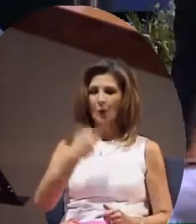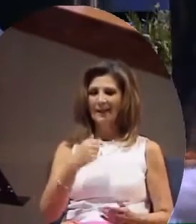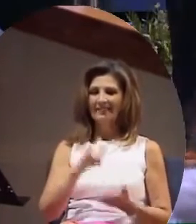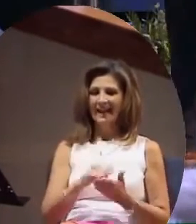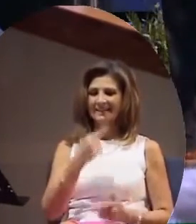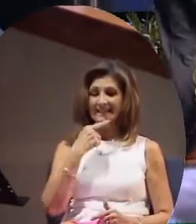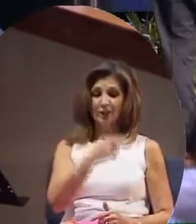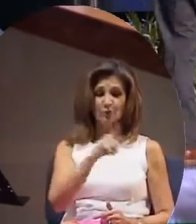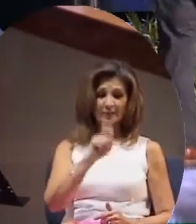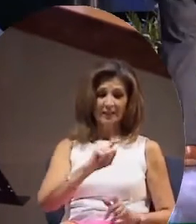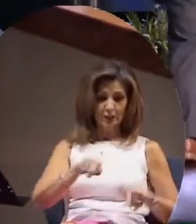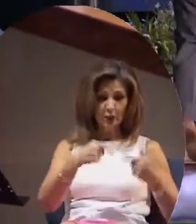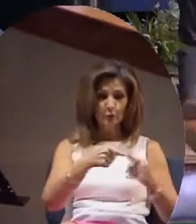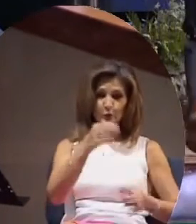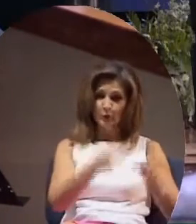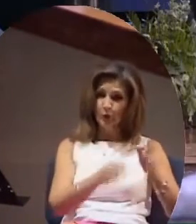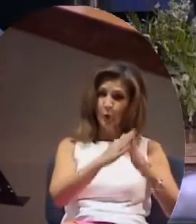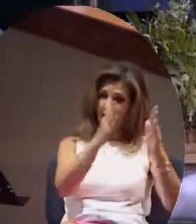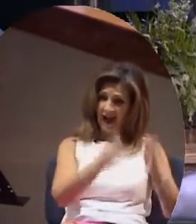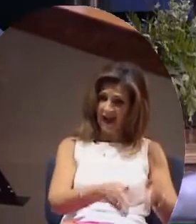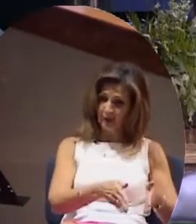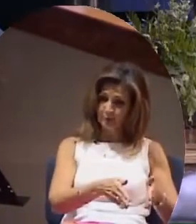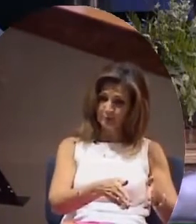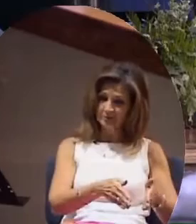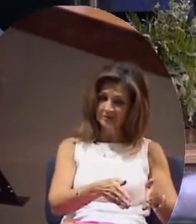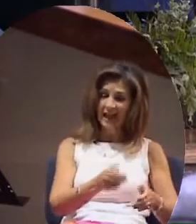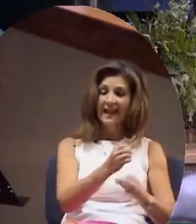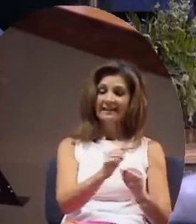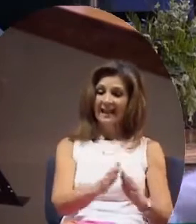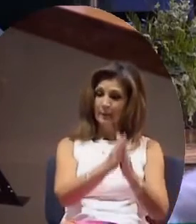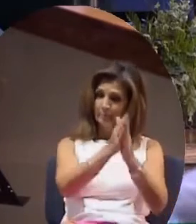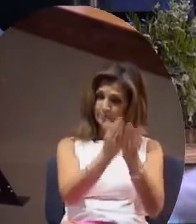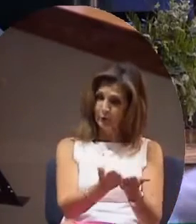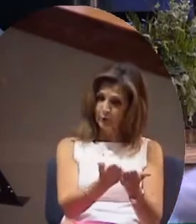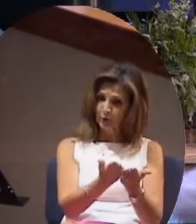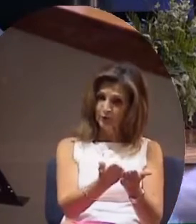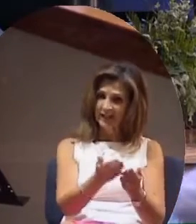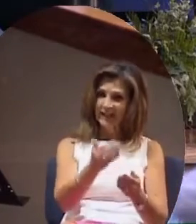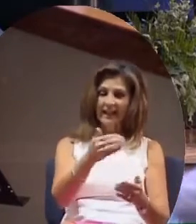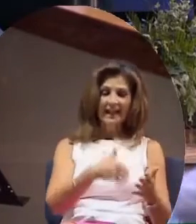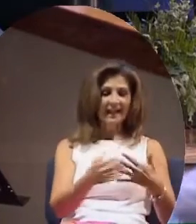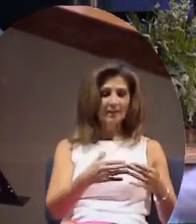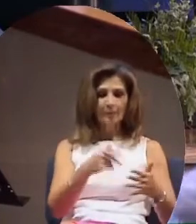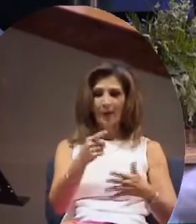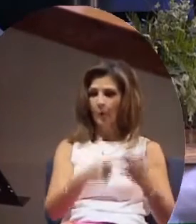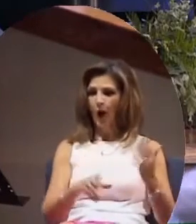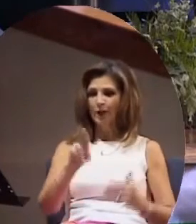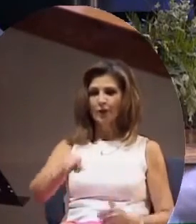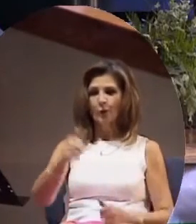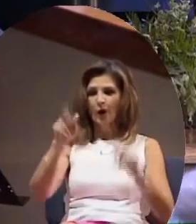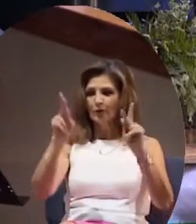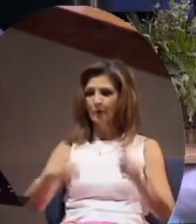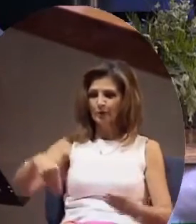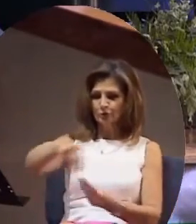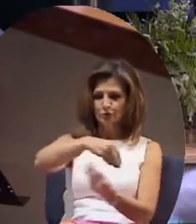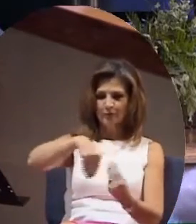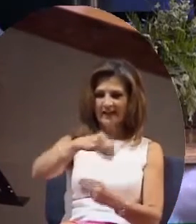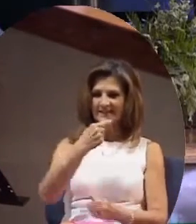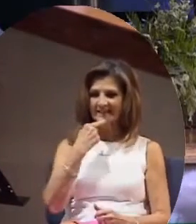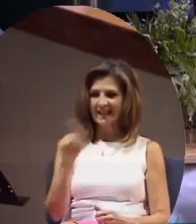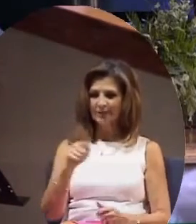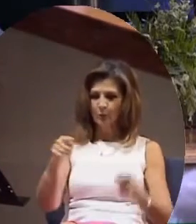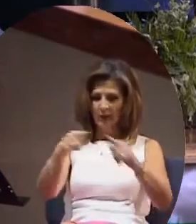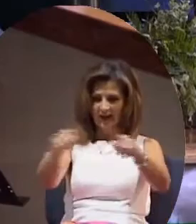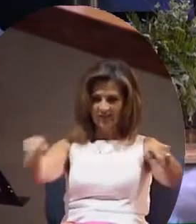said, you can go down to the courthouse and you get a book. And she said, it don't matter what nobody around there says where them boundaries